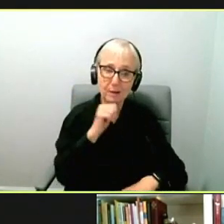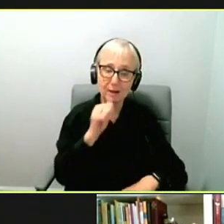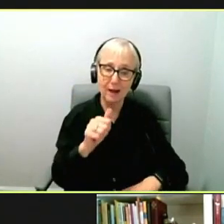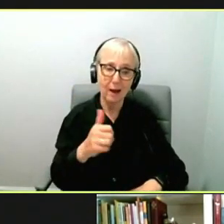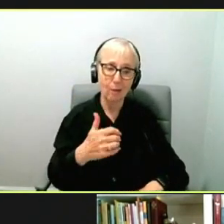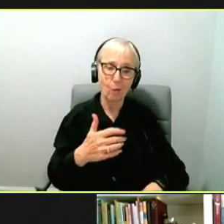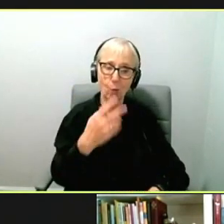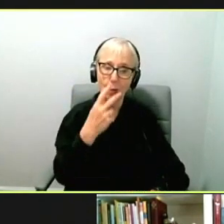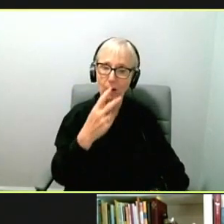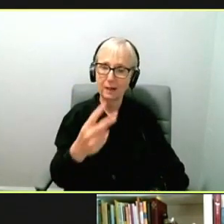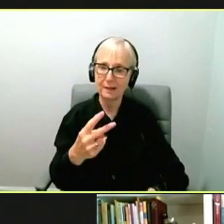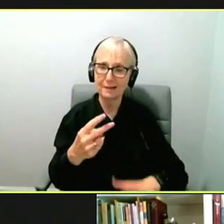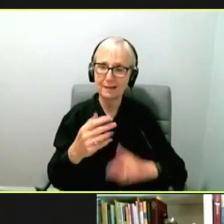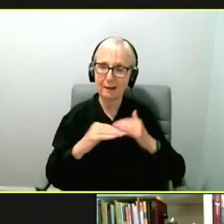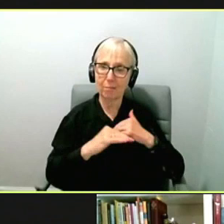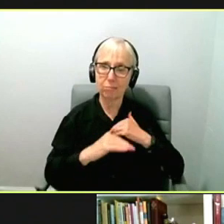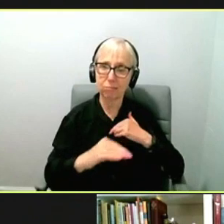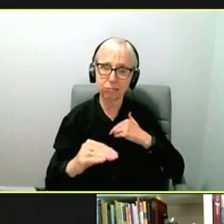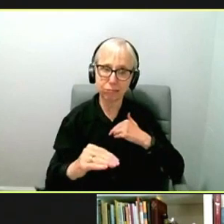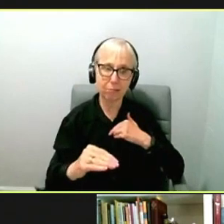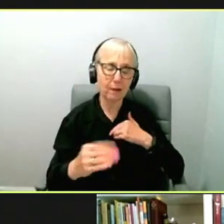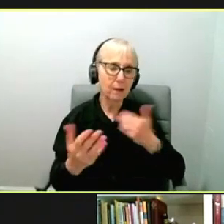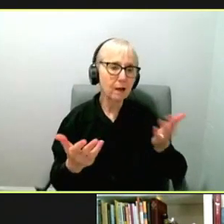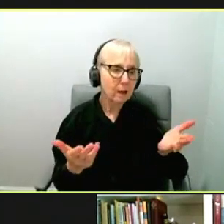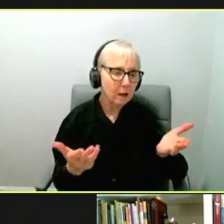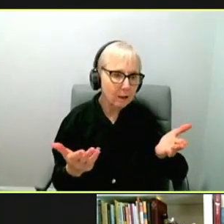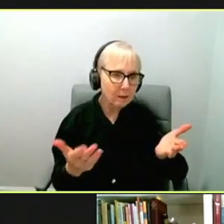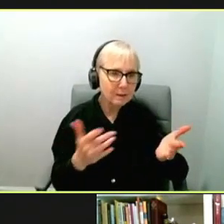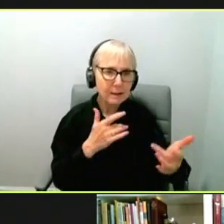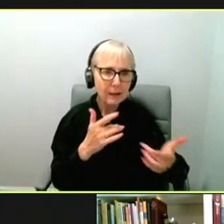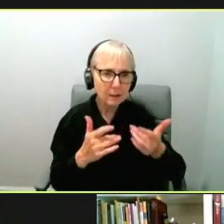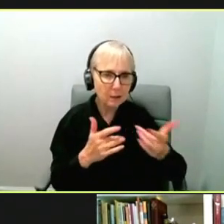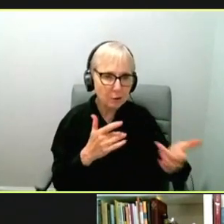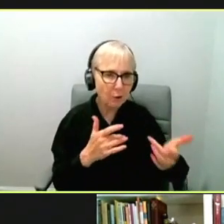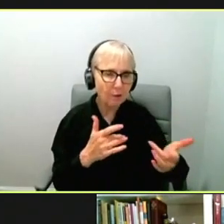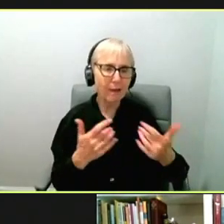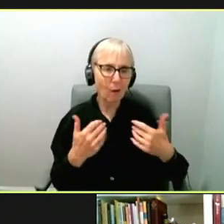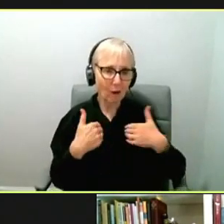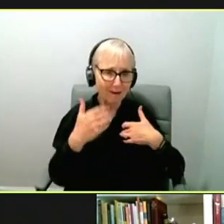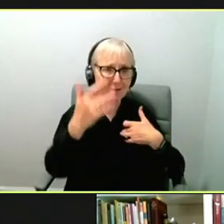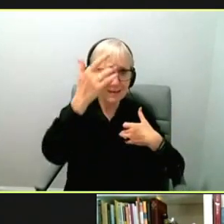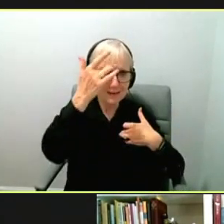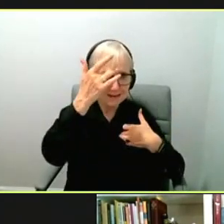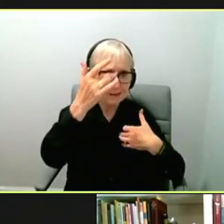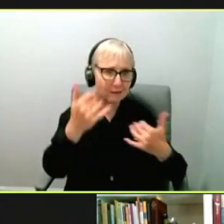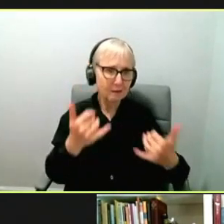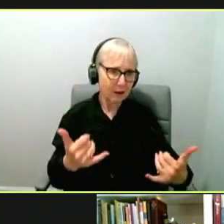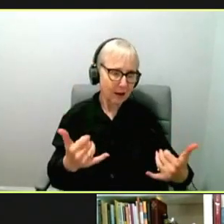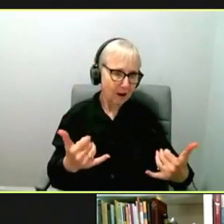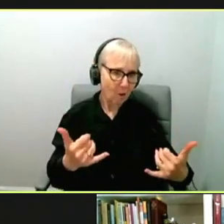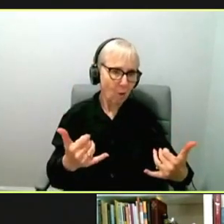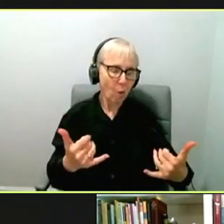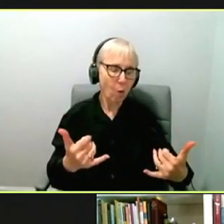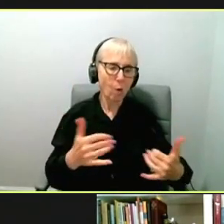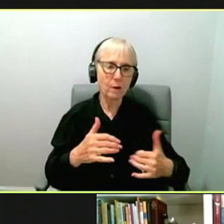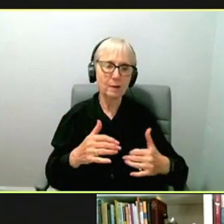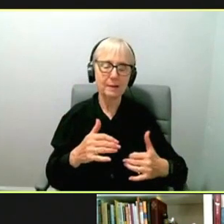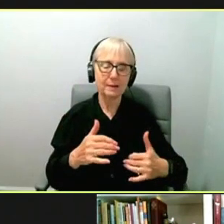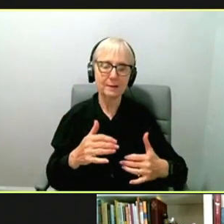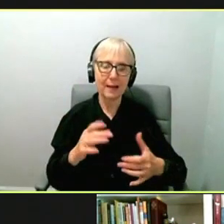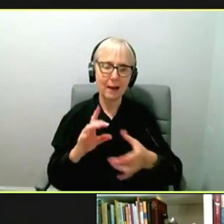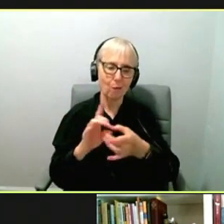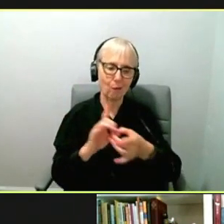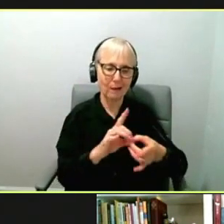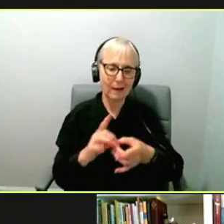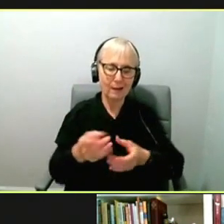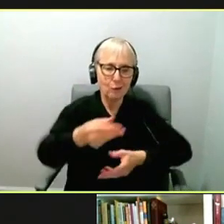Is that at all concerning to you, Dr. France, or anybody else? And does that really just speak to how transmissible these subvariants of